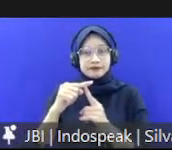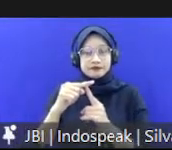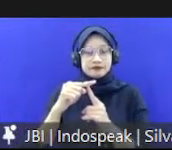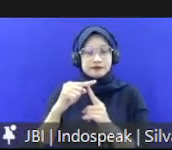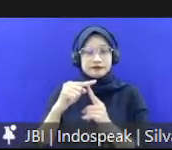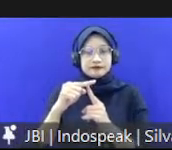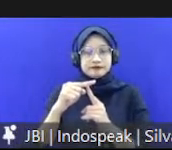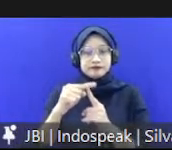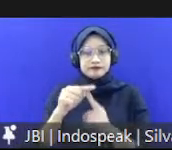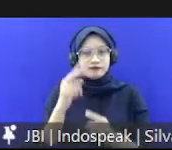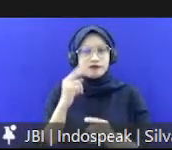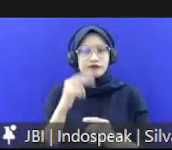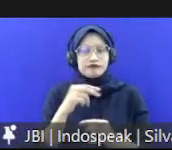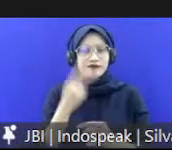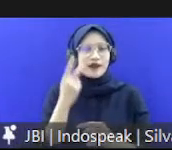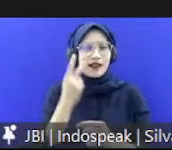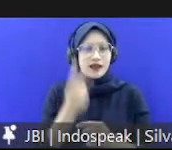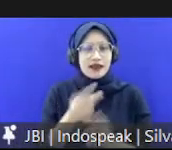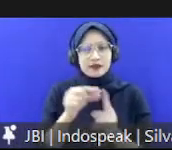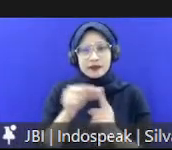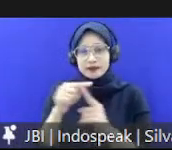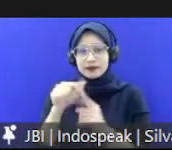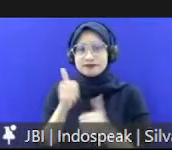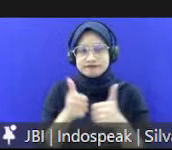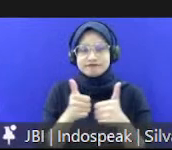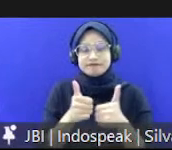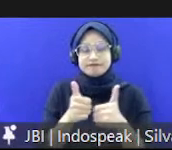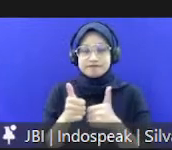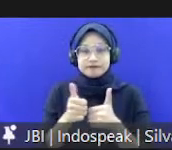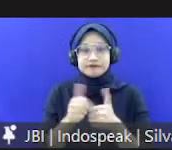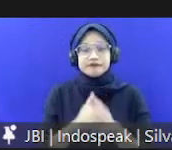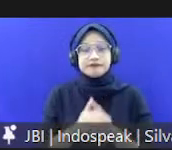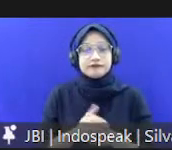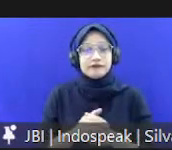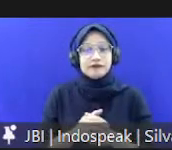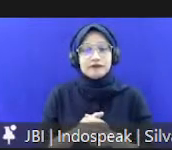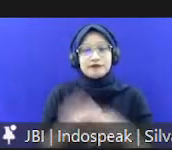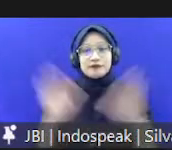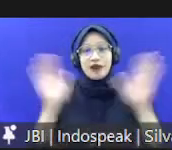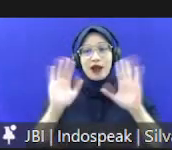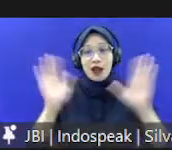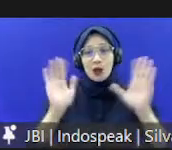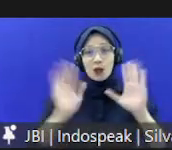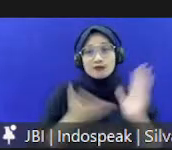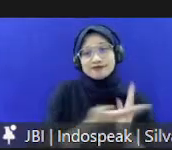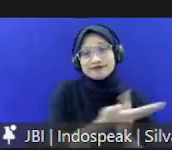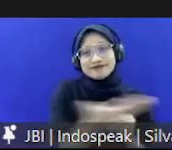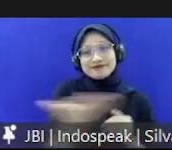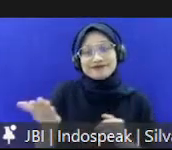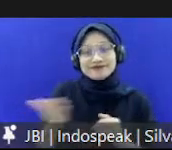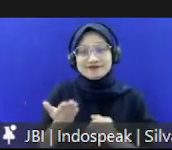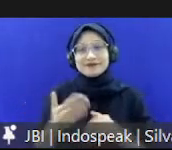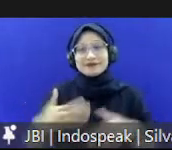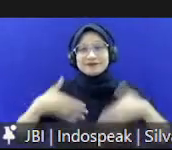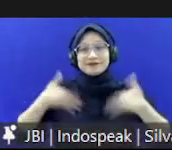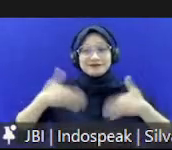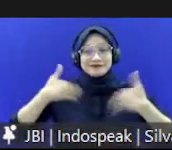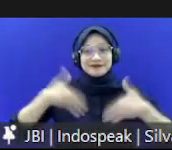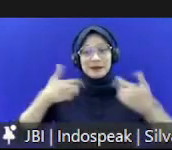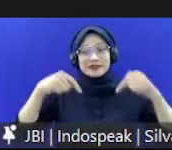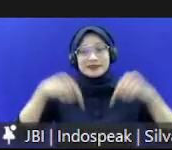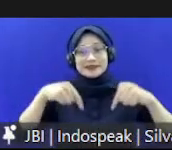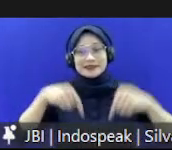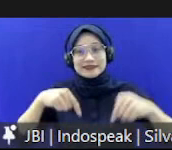Can you see my screen? Thank you. Hello, everybody. I'm very, very pleased to be here. I have